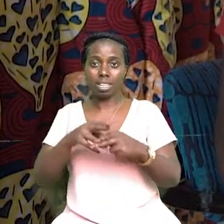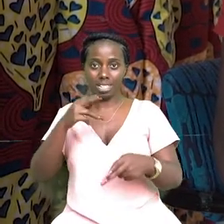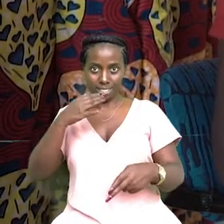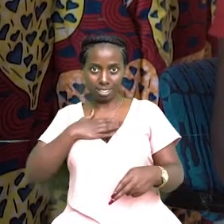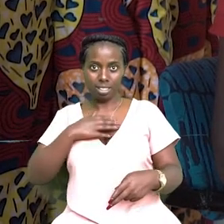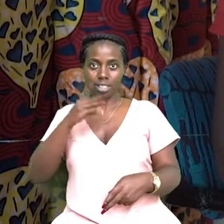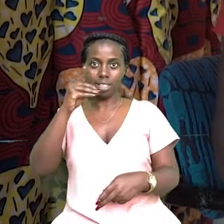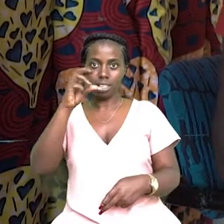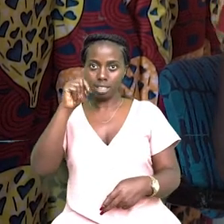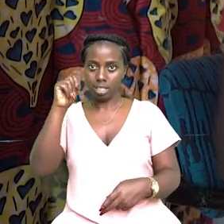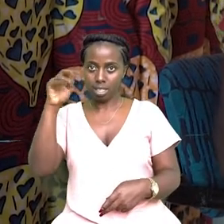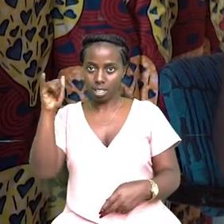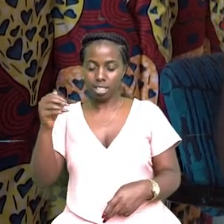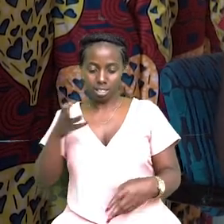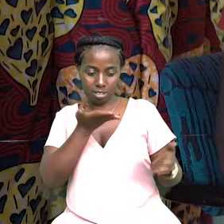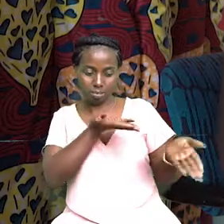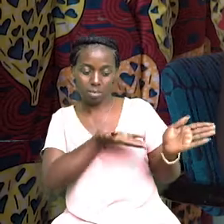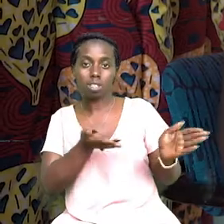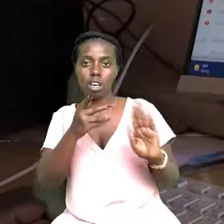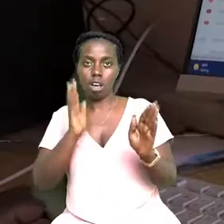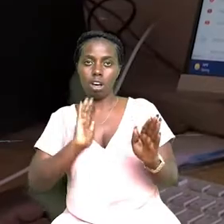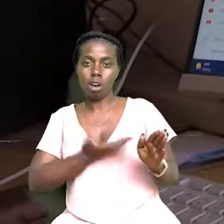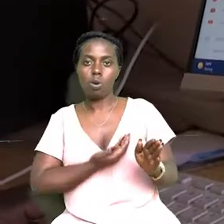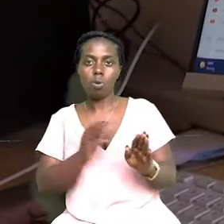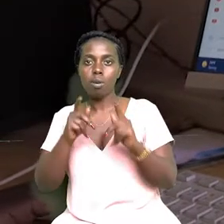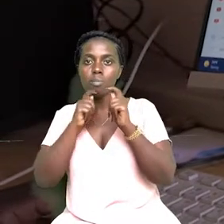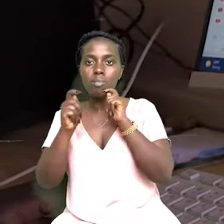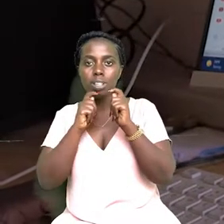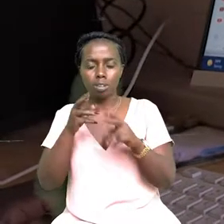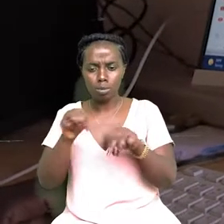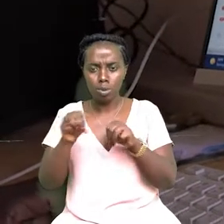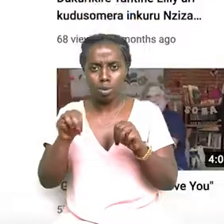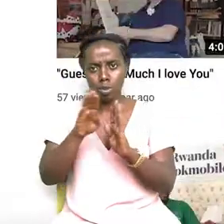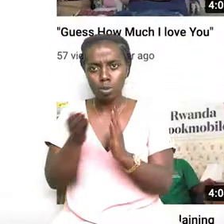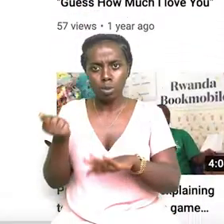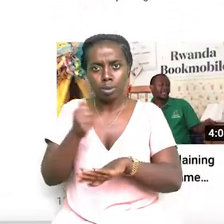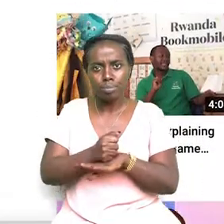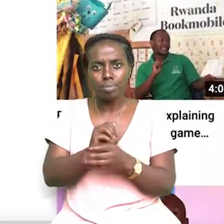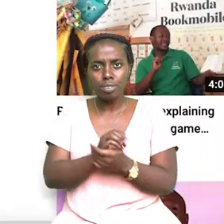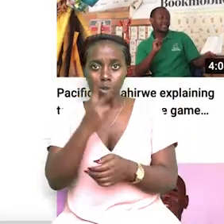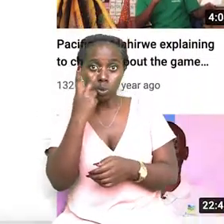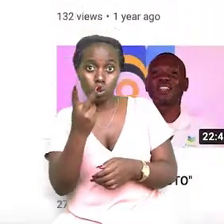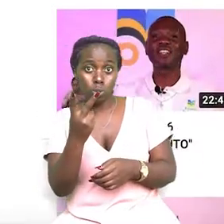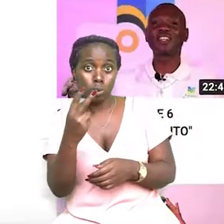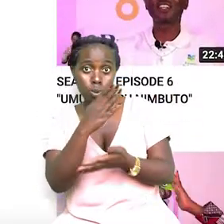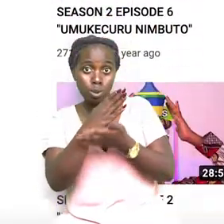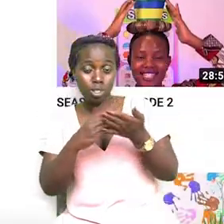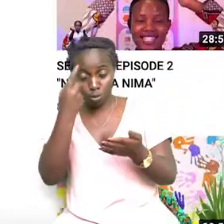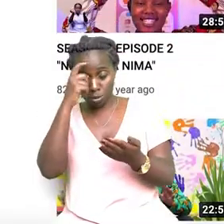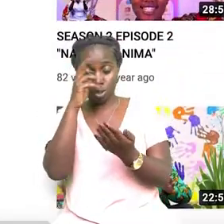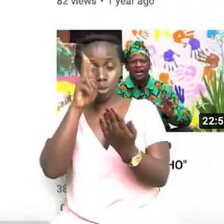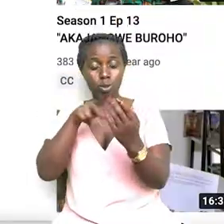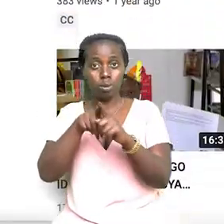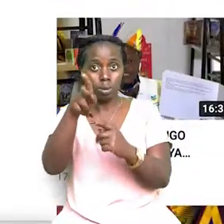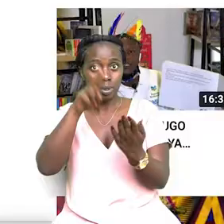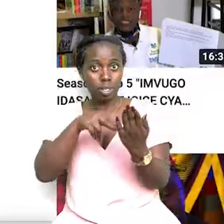Dan, and this is our media or production house. We have managed to produce 2 seasons of Soma Tsome, which are